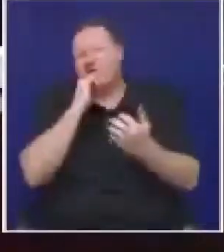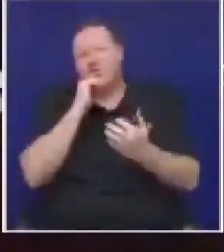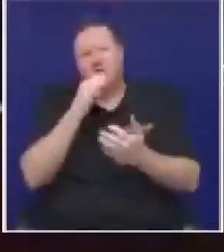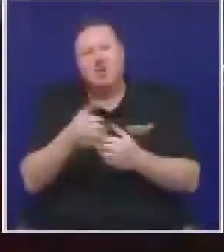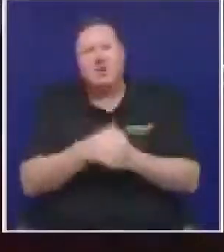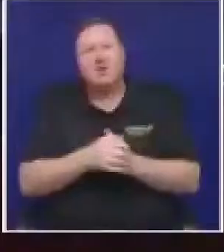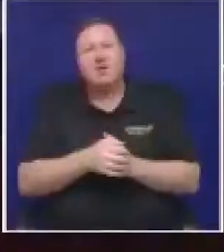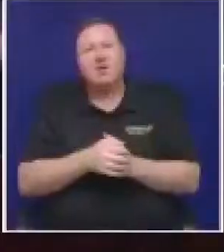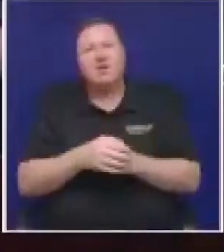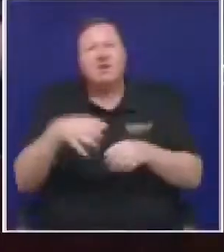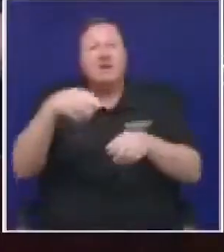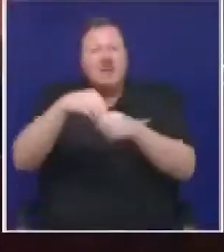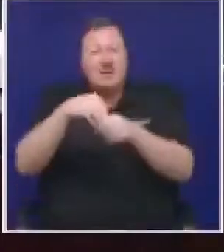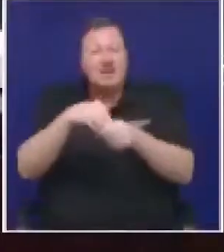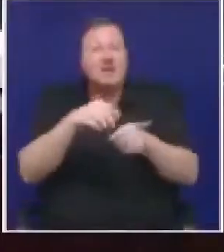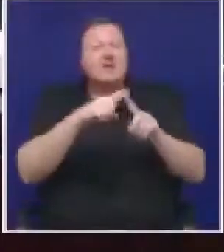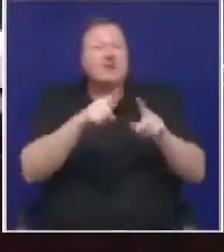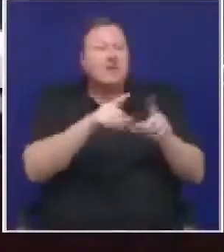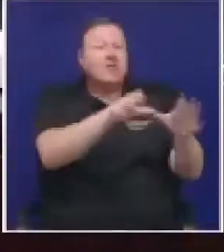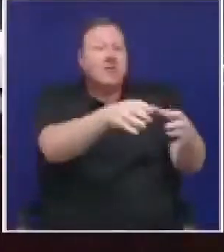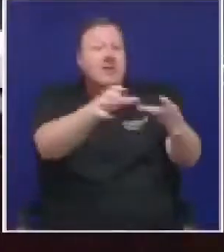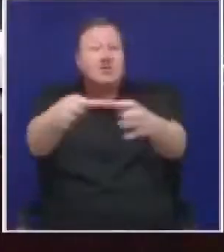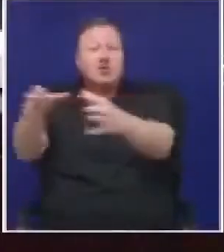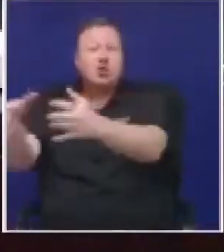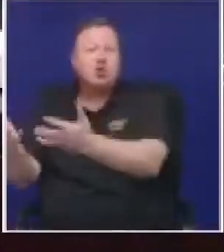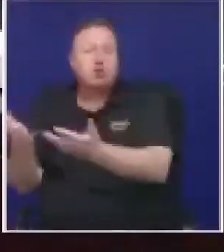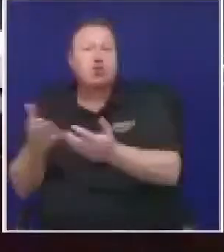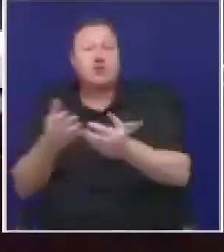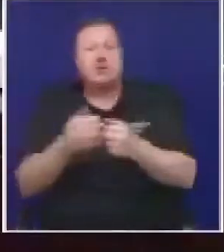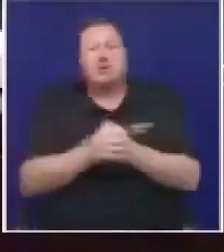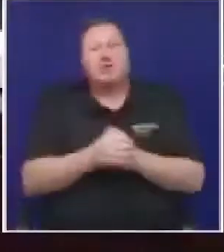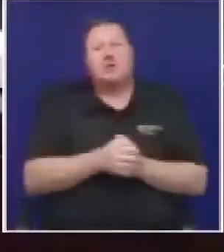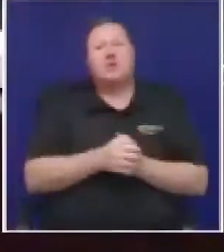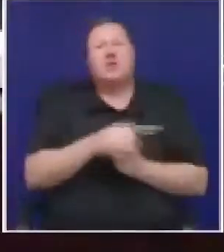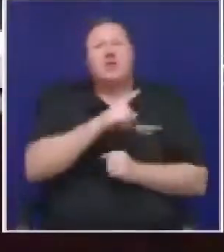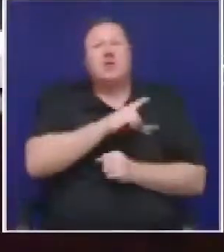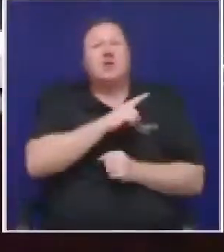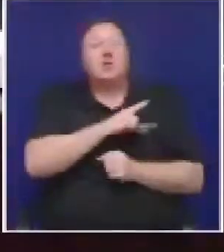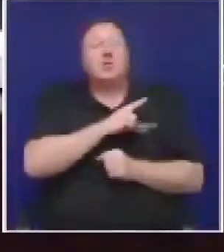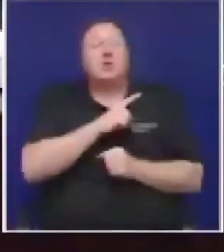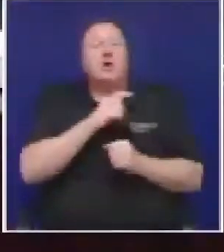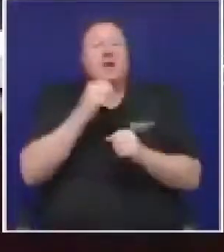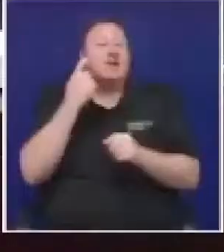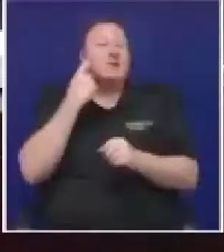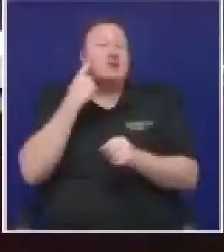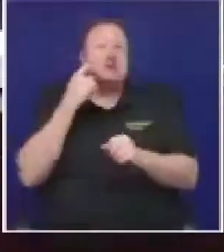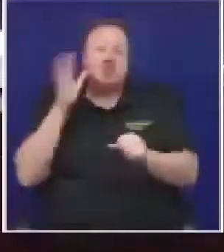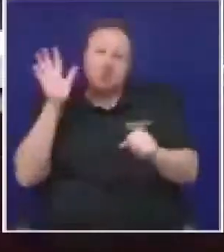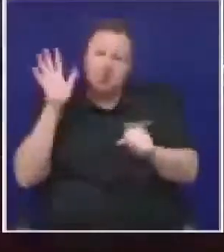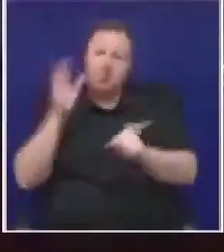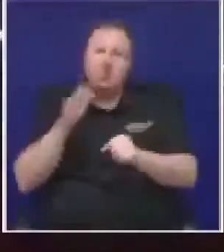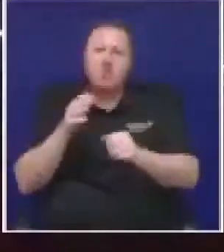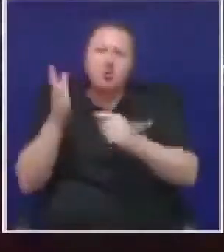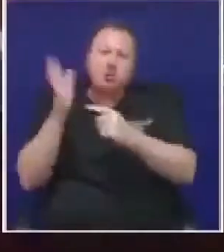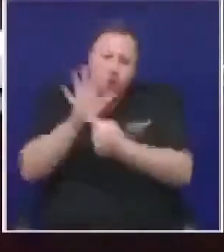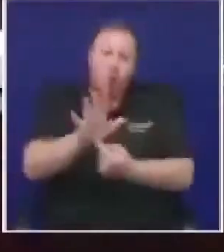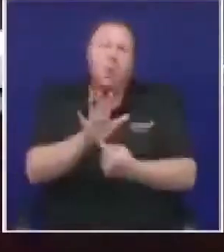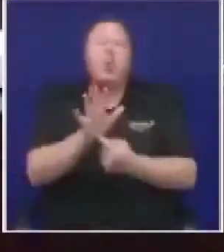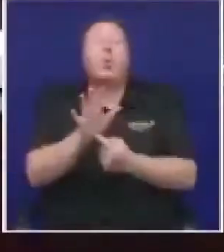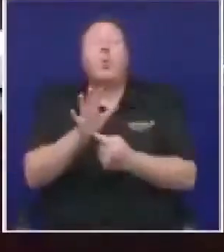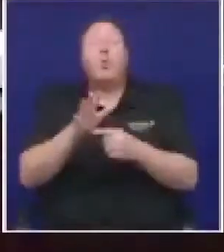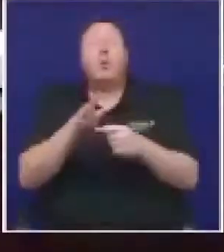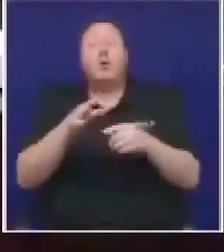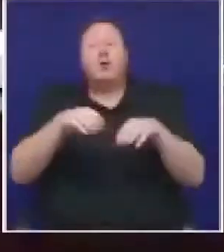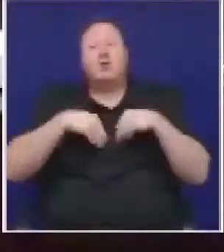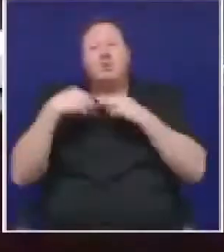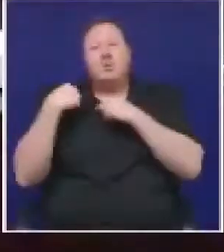It's in the institutions. And that's why it's easy to force accountability, because there's no money goes, the money